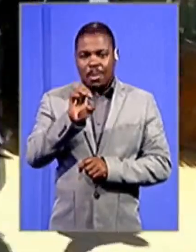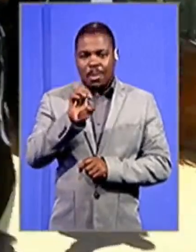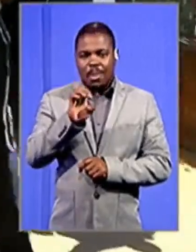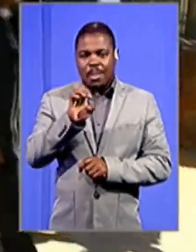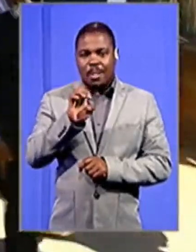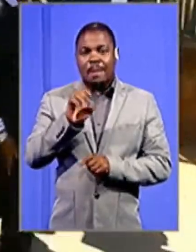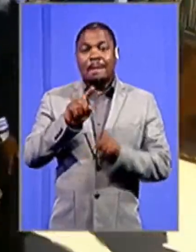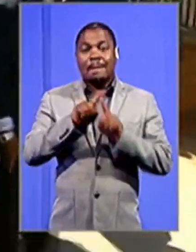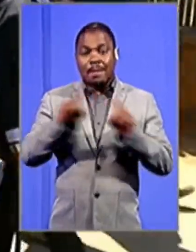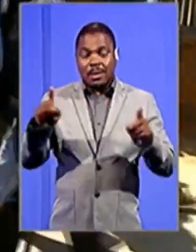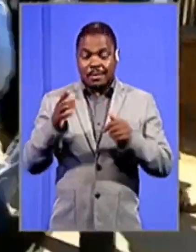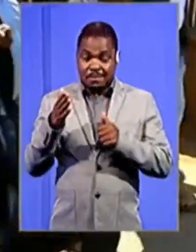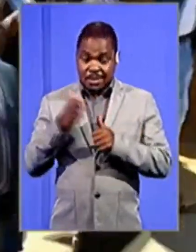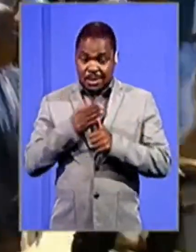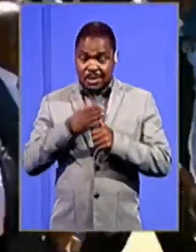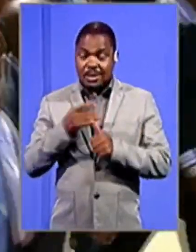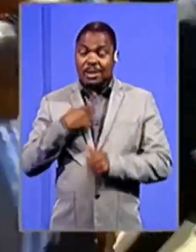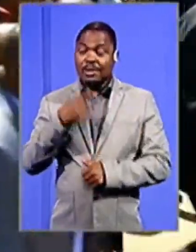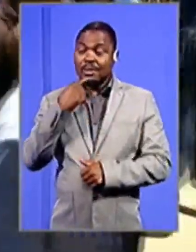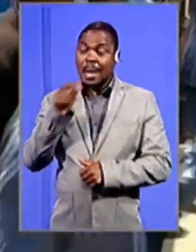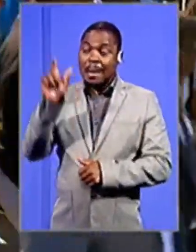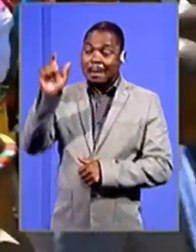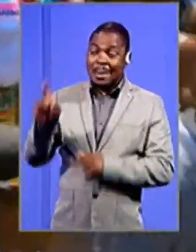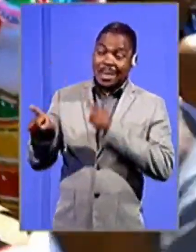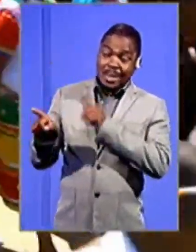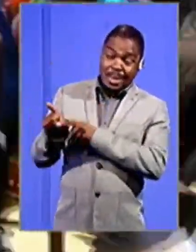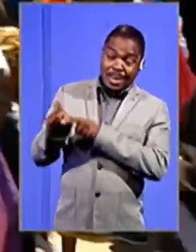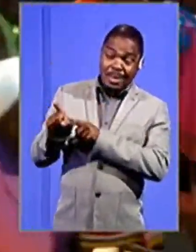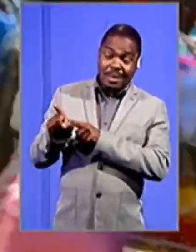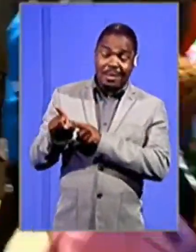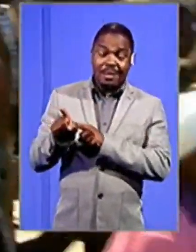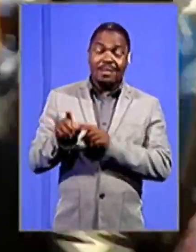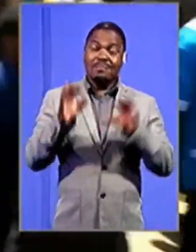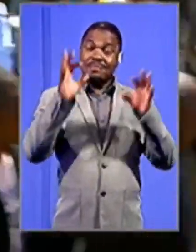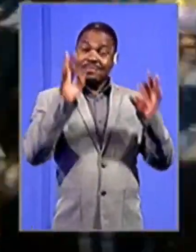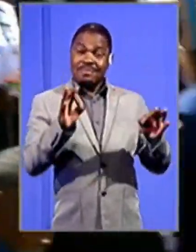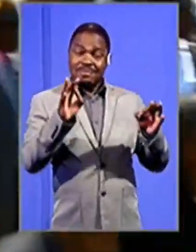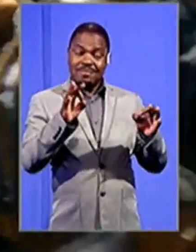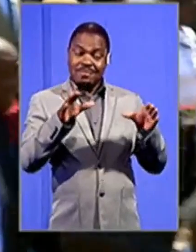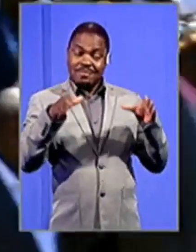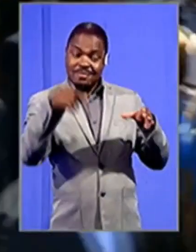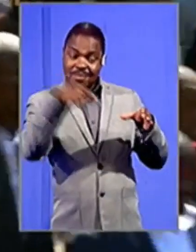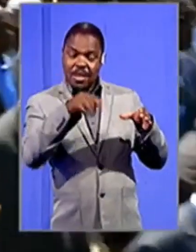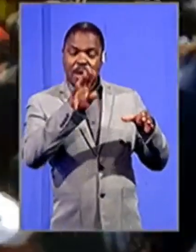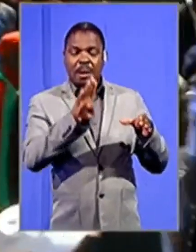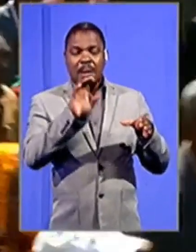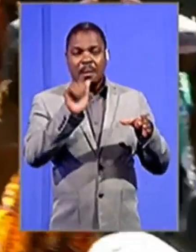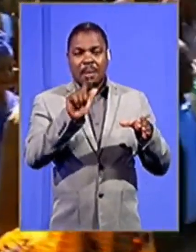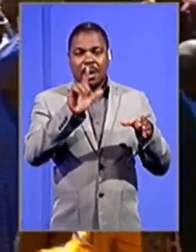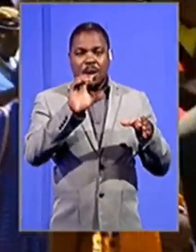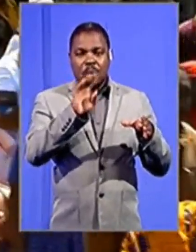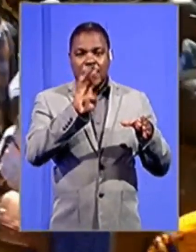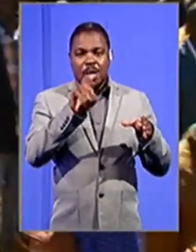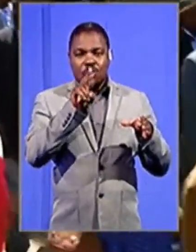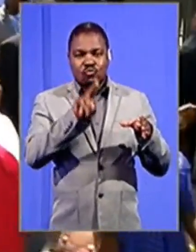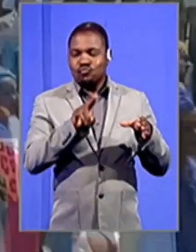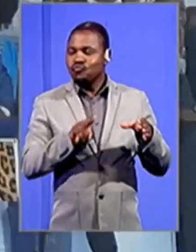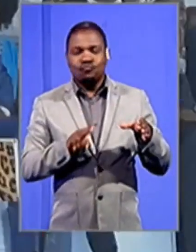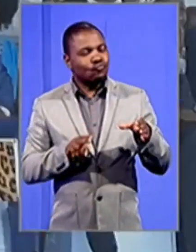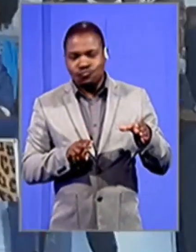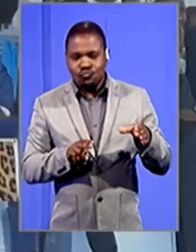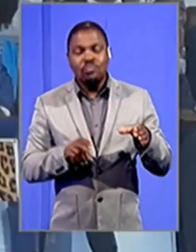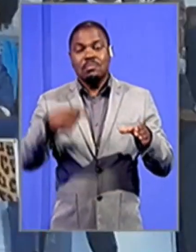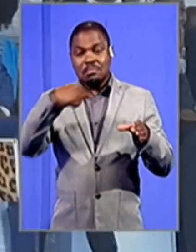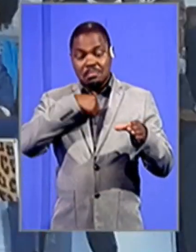bjale re thome ka gore motho a bao a se molobedu be re ne ke le botse gore nna ke tsena bjang mo tabeng